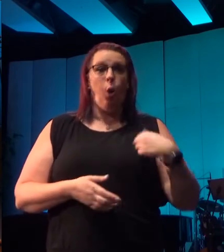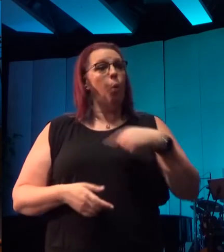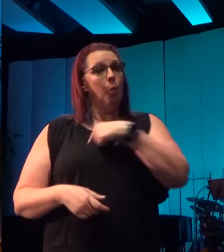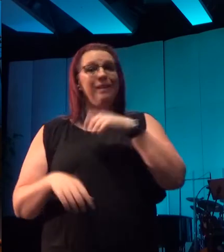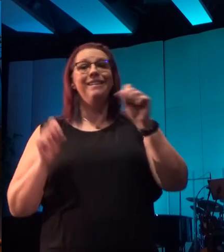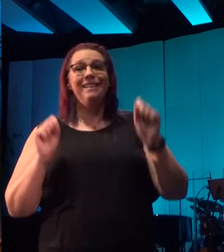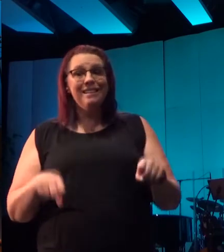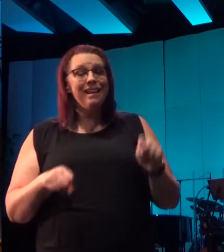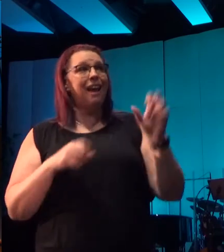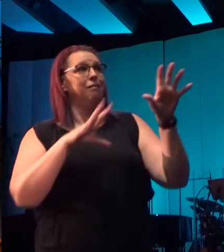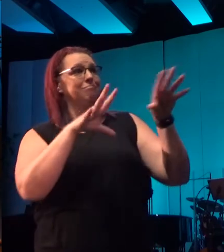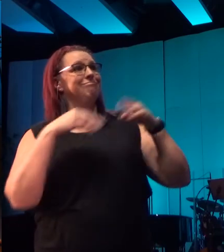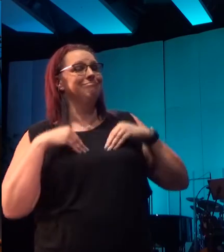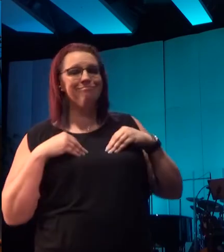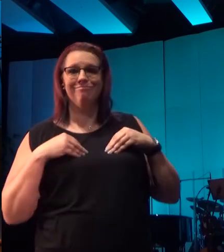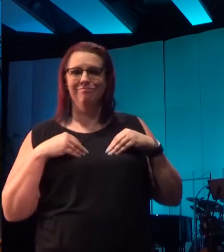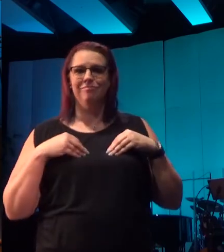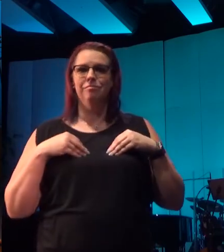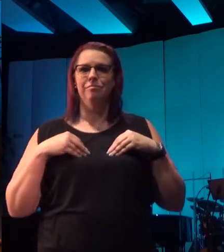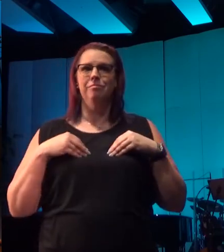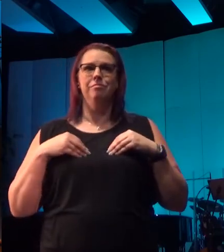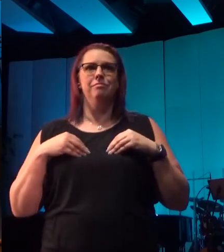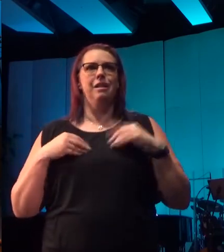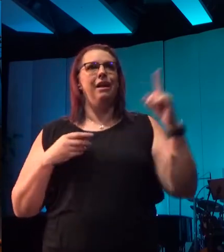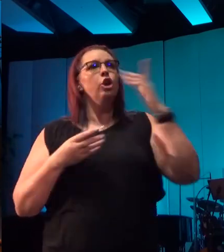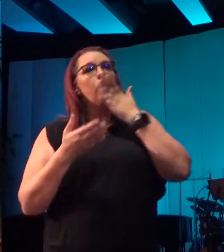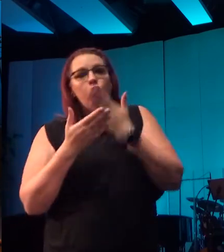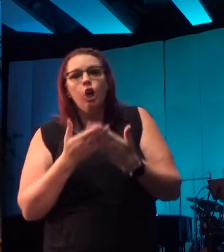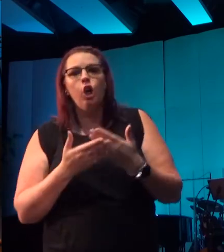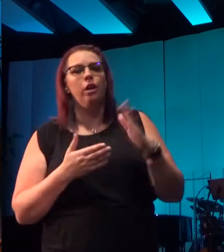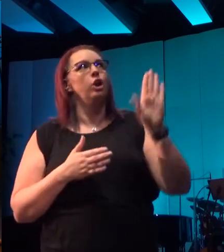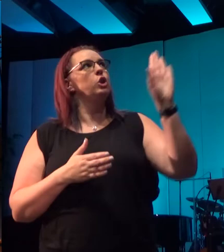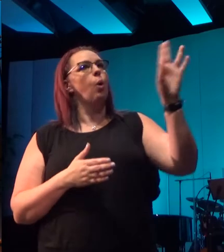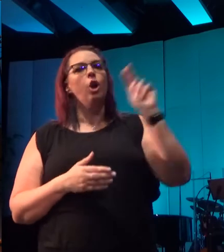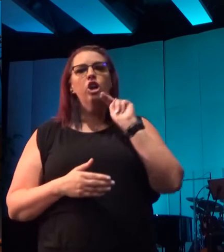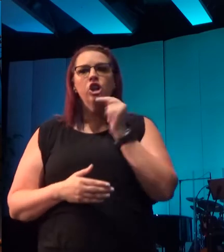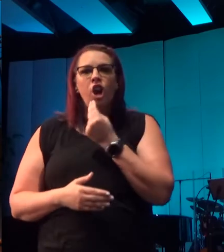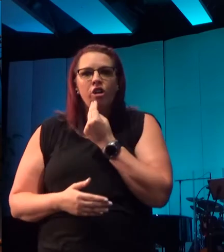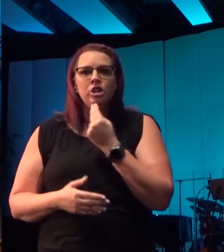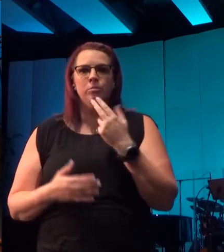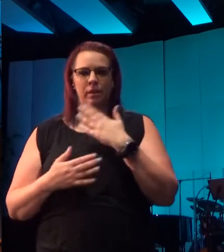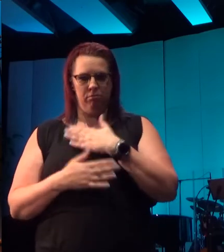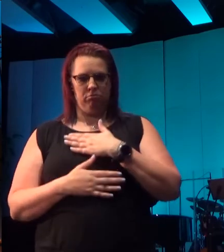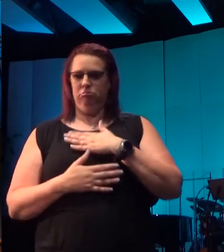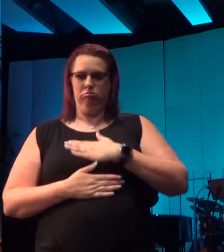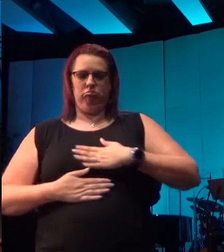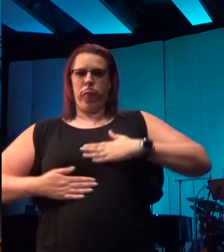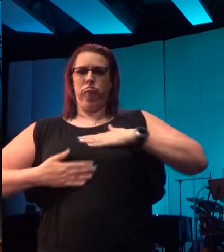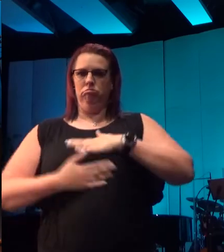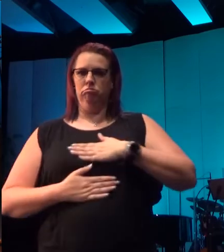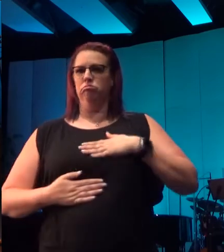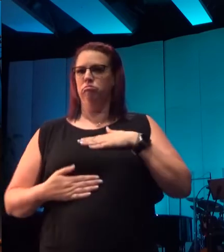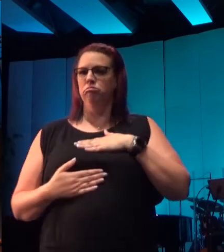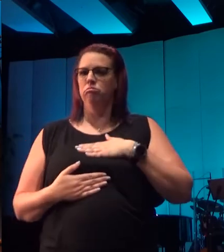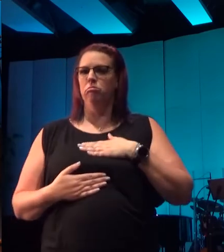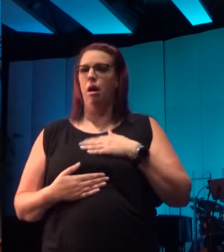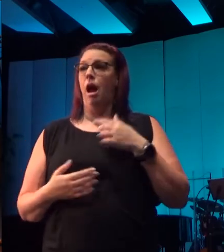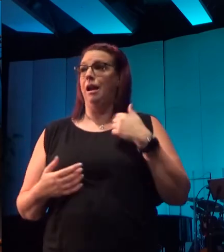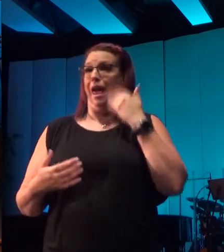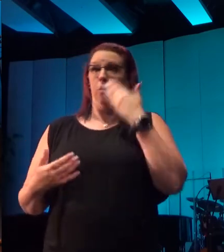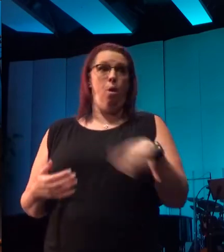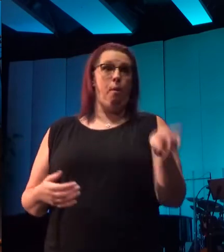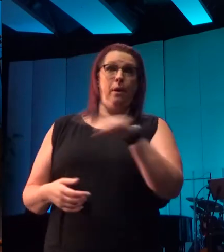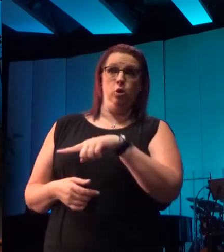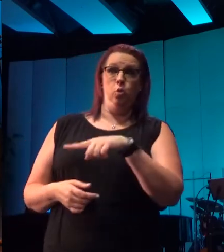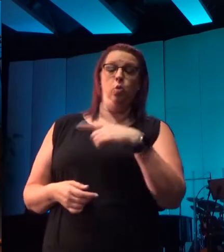can derive the good of that, the nourishment of that. And I don't know about you, but I have often found out